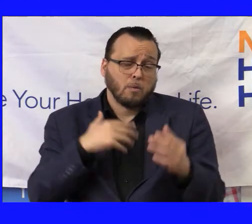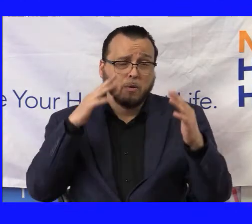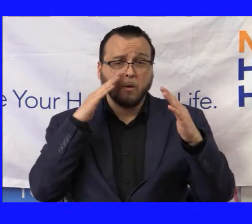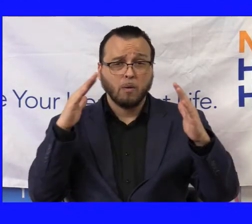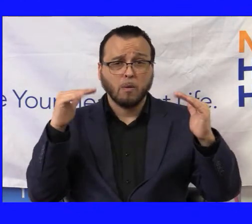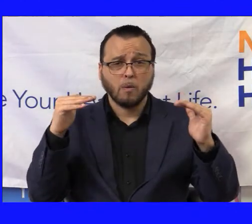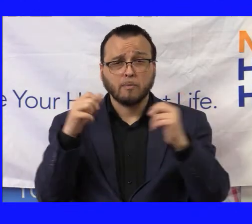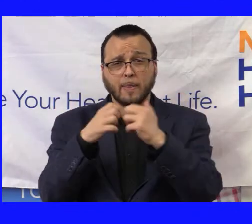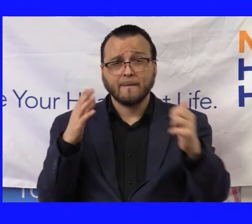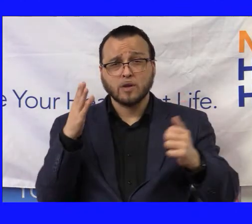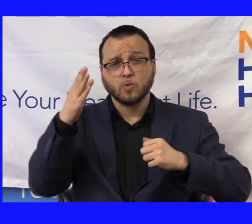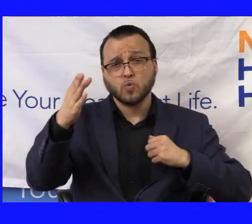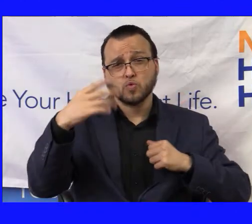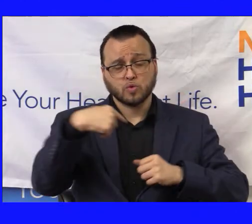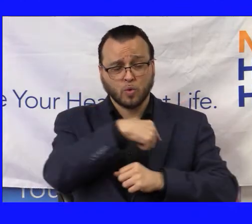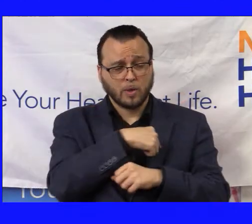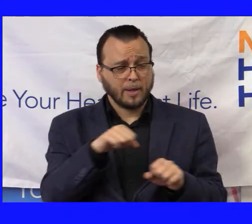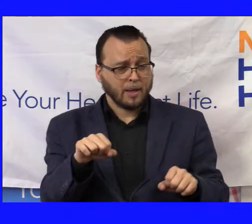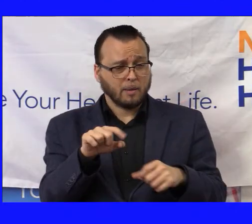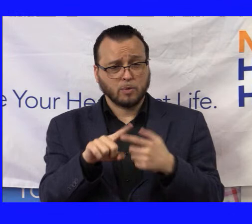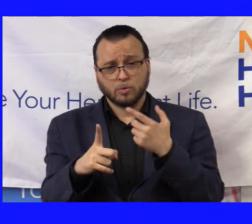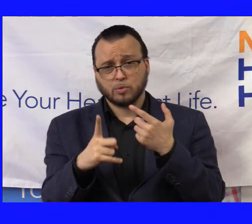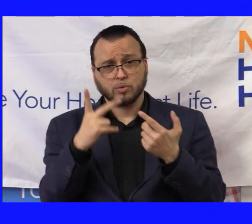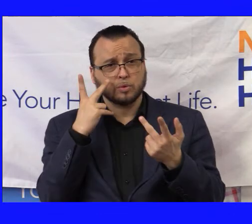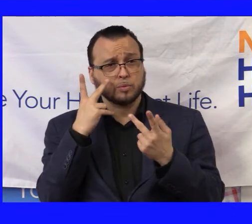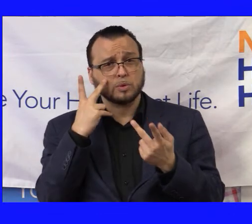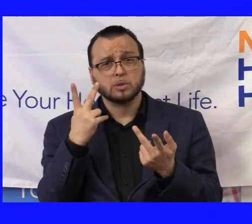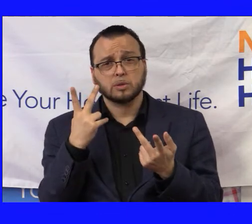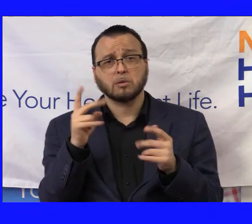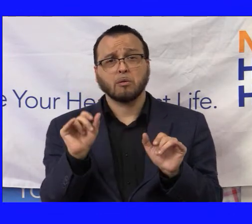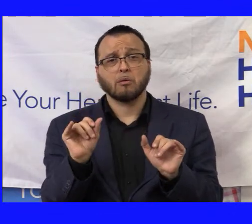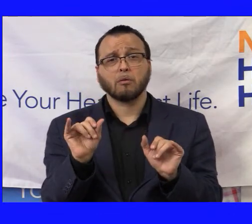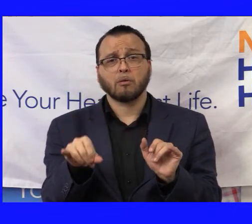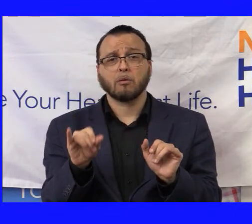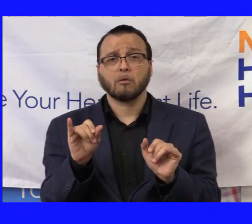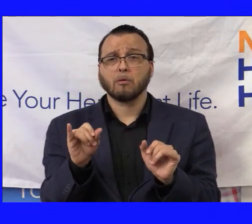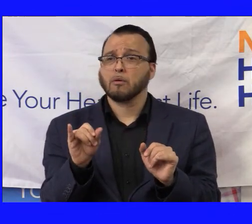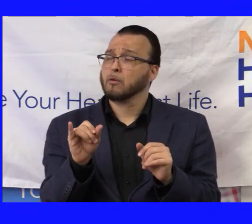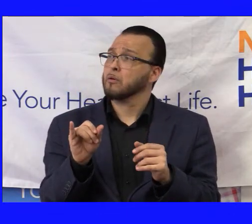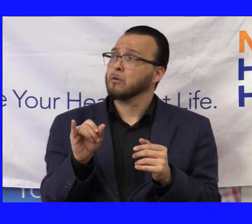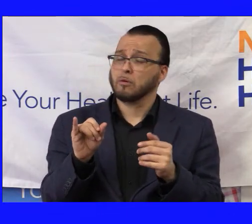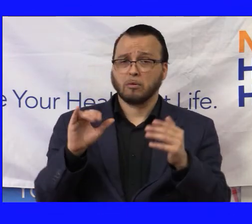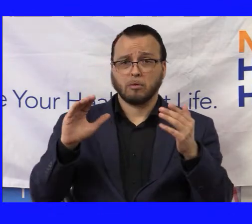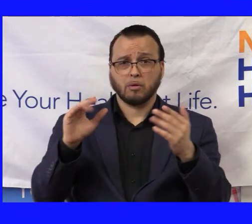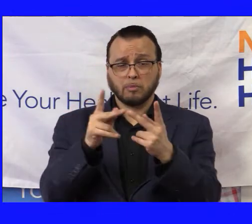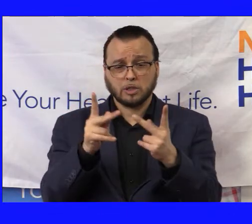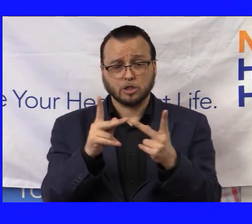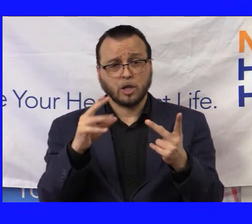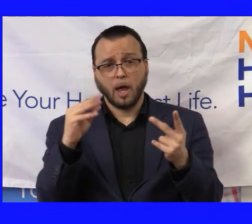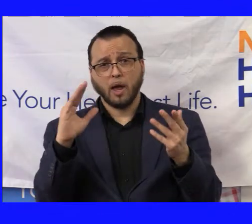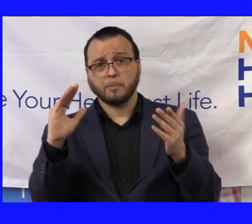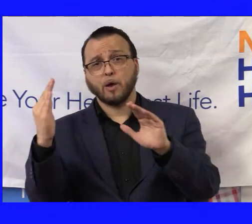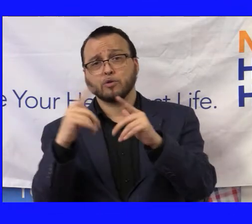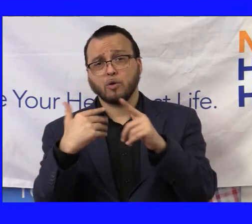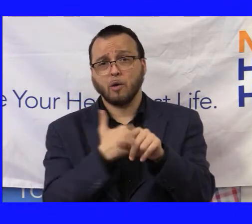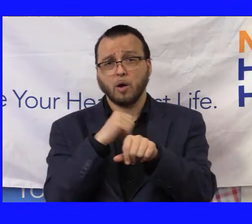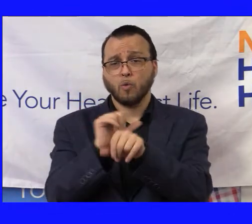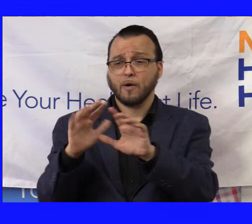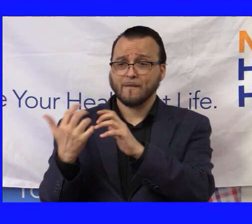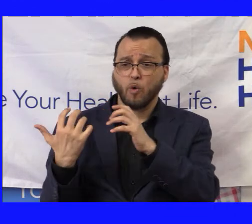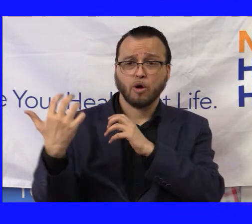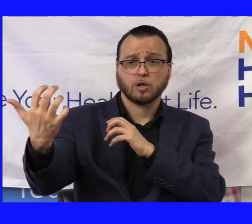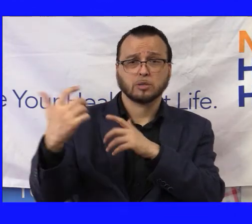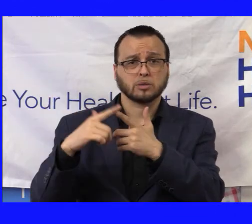in the future we are able to see this decomposition and comparison with our workforce and our